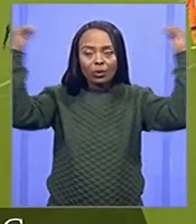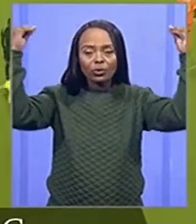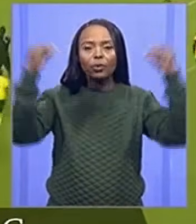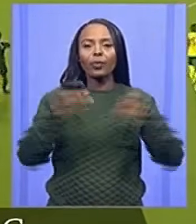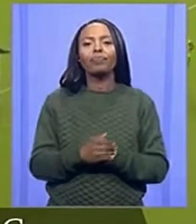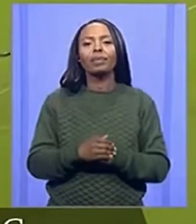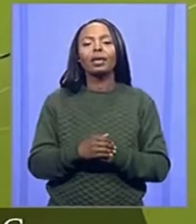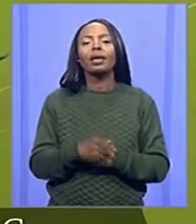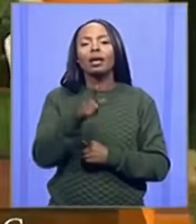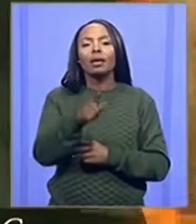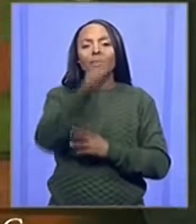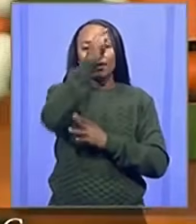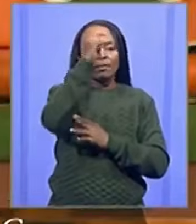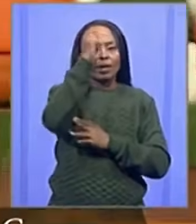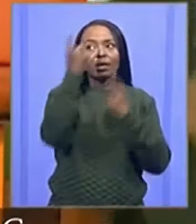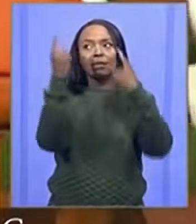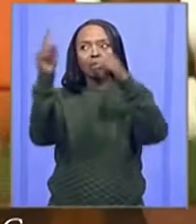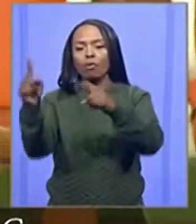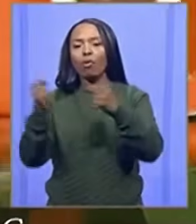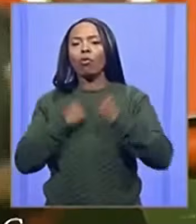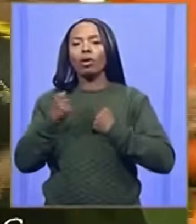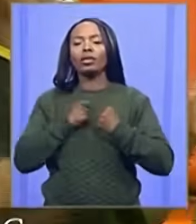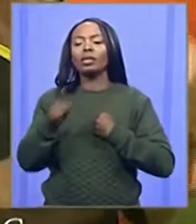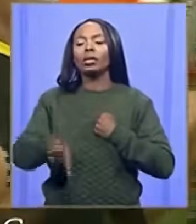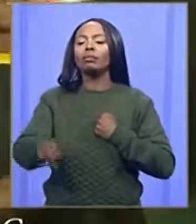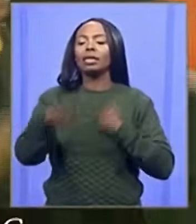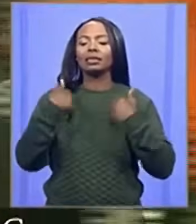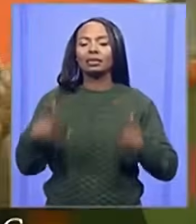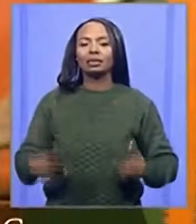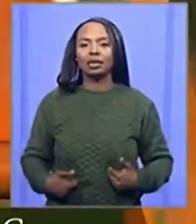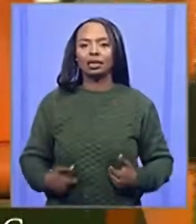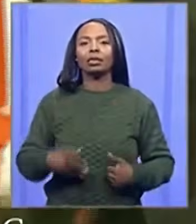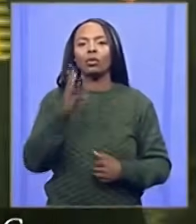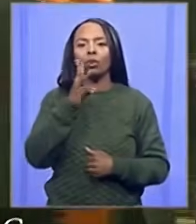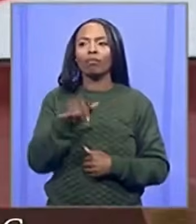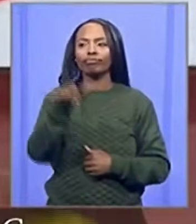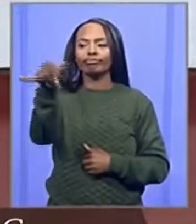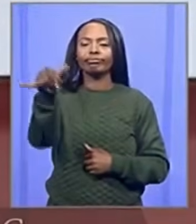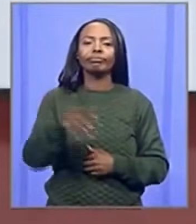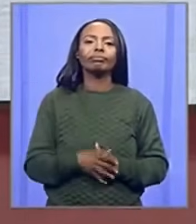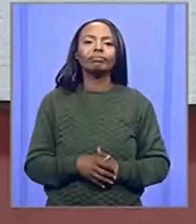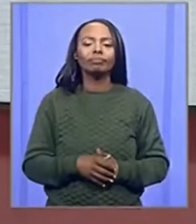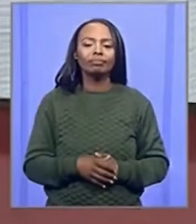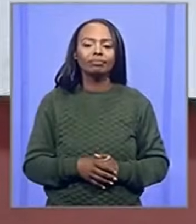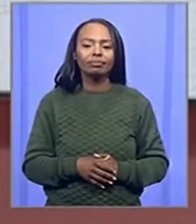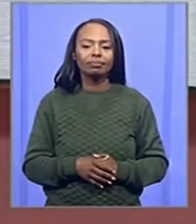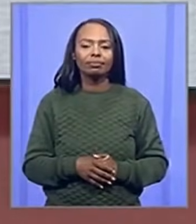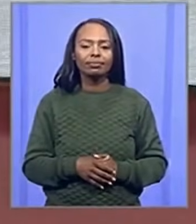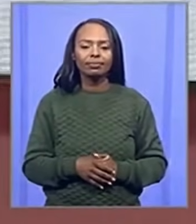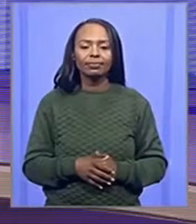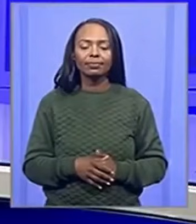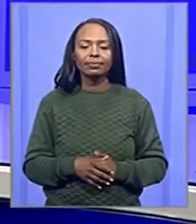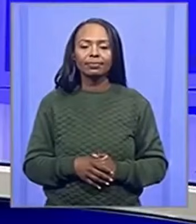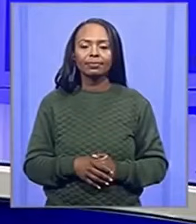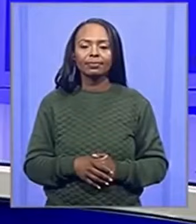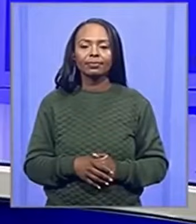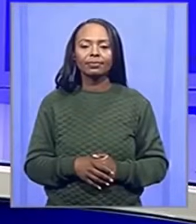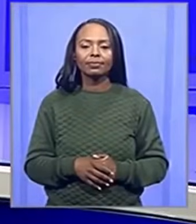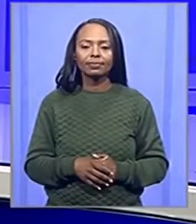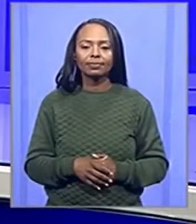ba leba ka Rwanda ka Sontaga. Sfiso Ramara wa Ditaba tša SABC.